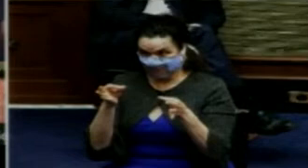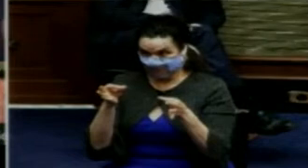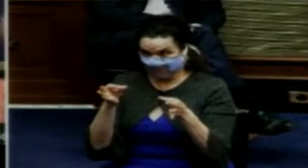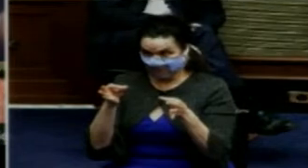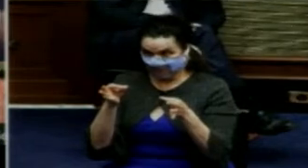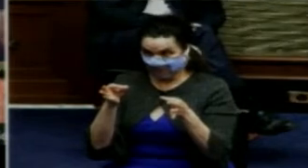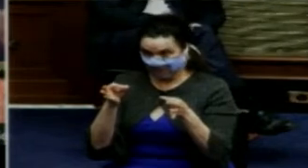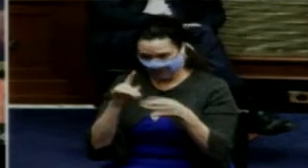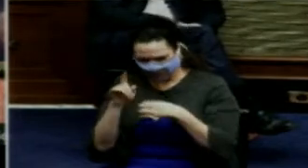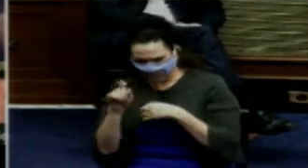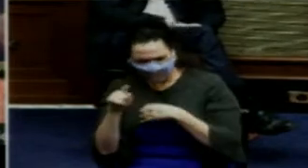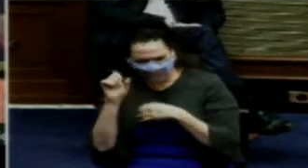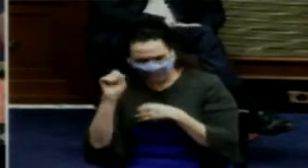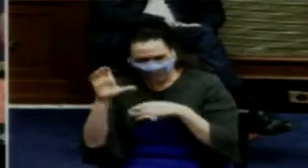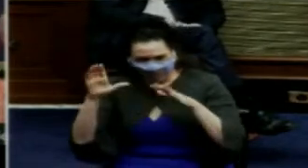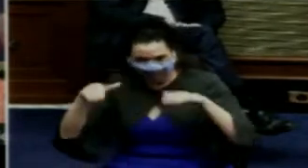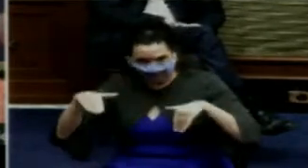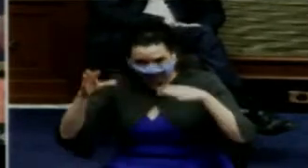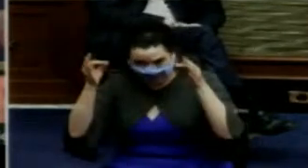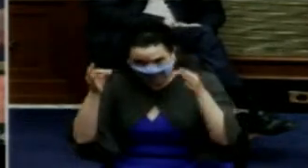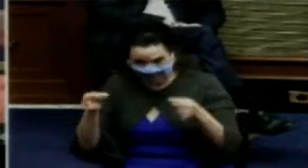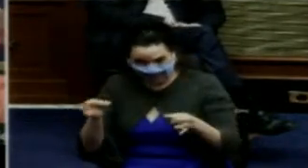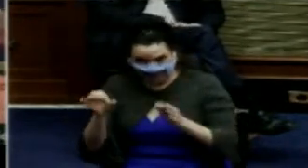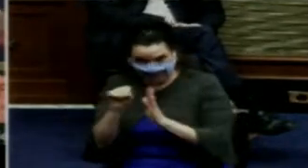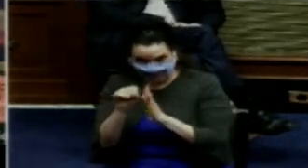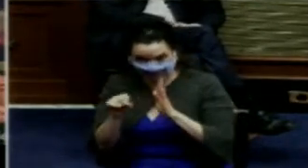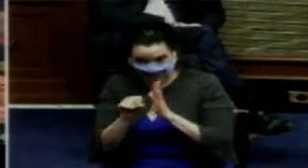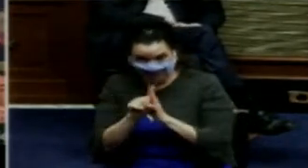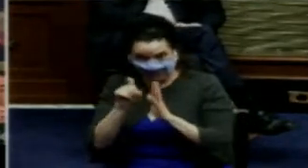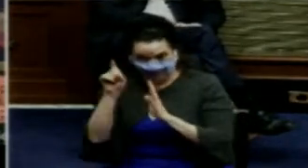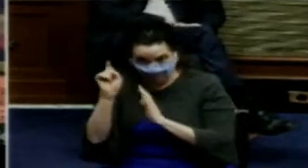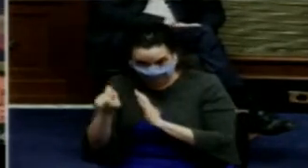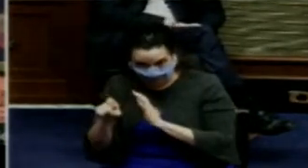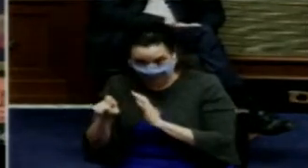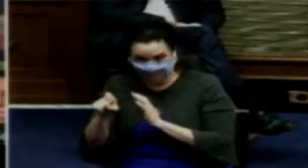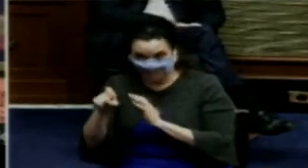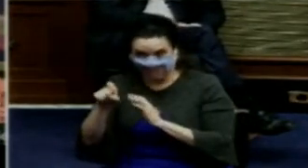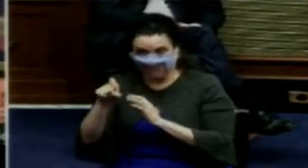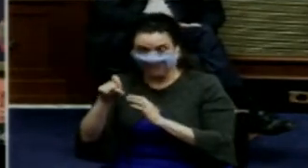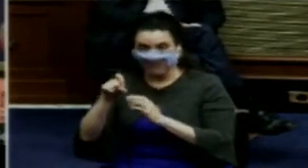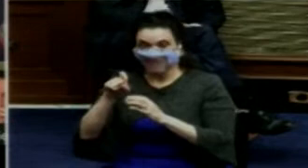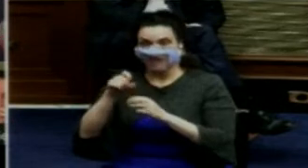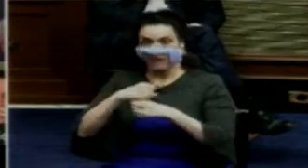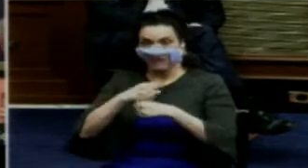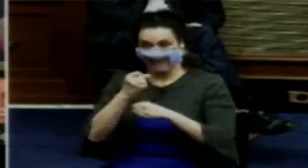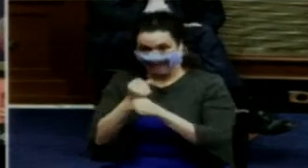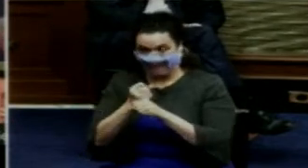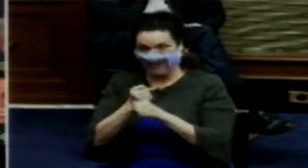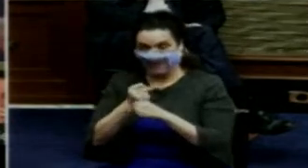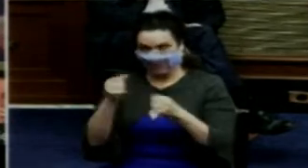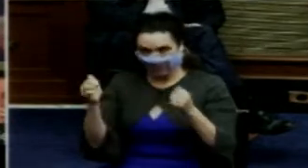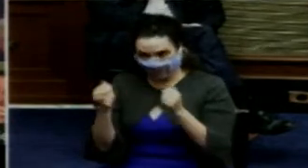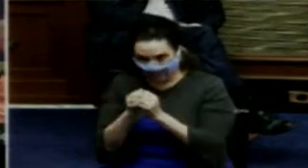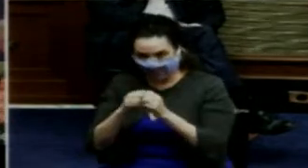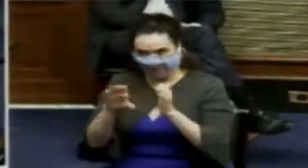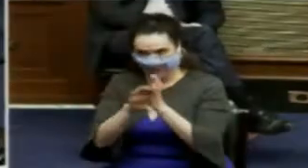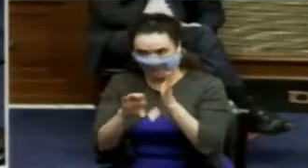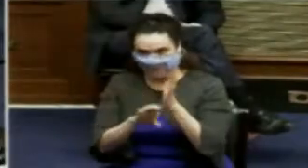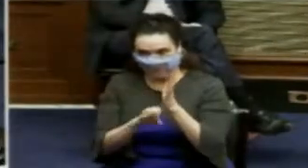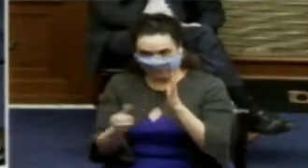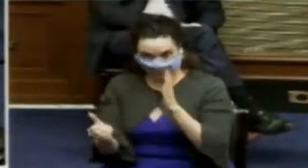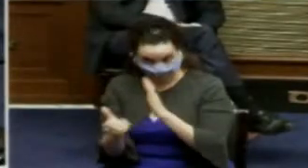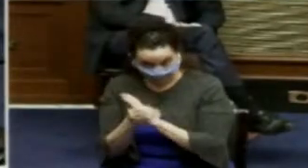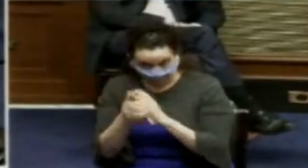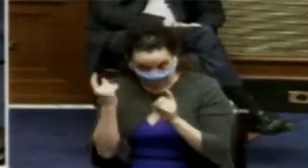that a state must be created by way of a constitutional amendment, correct?